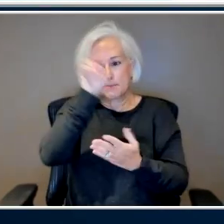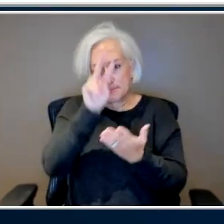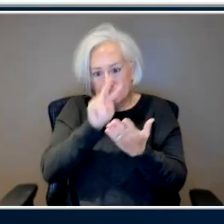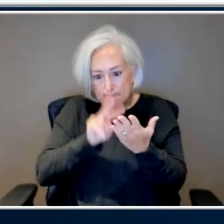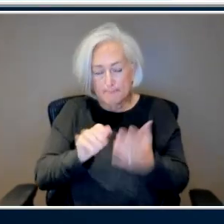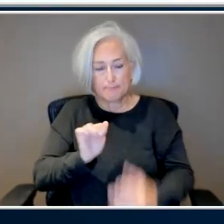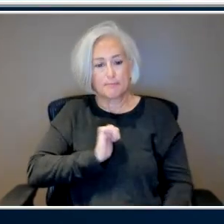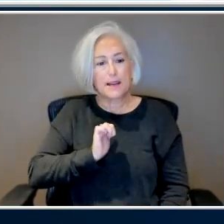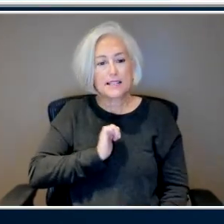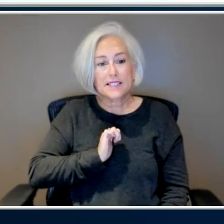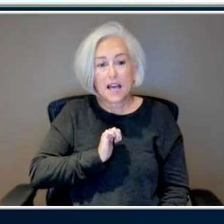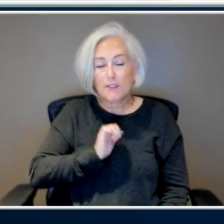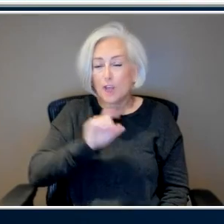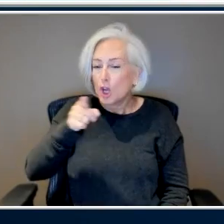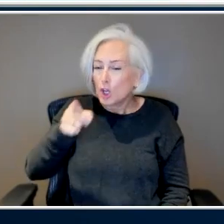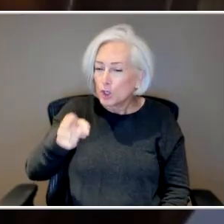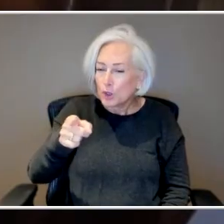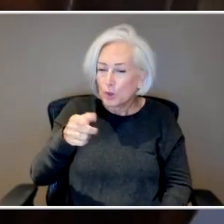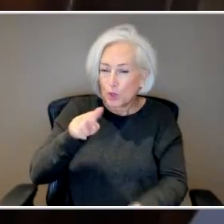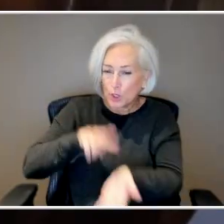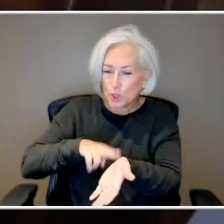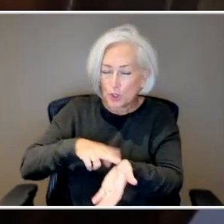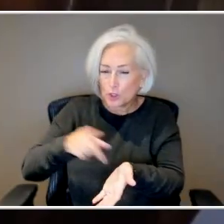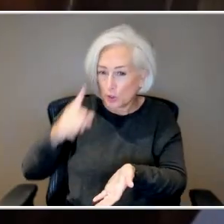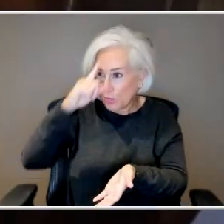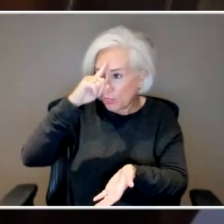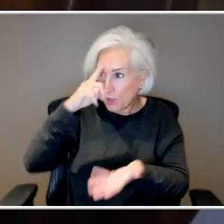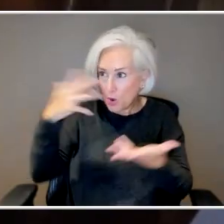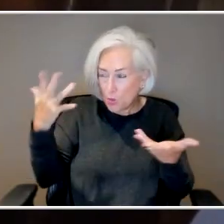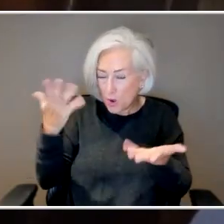it could be? Well,